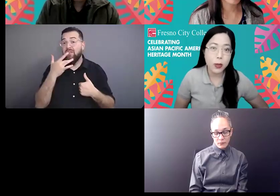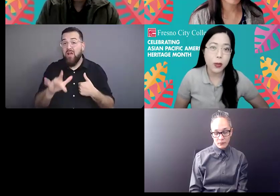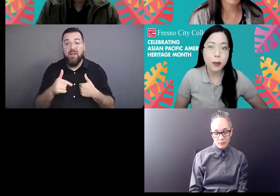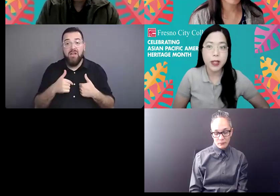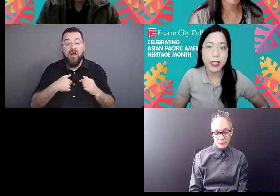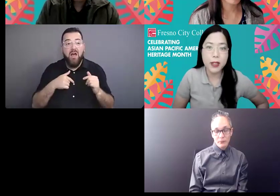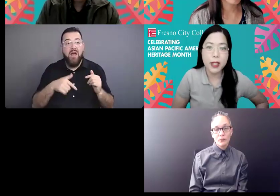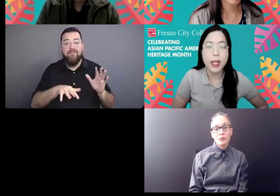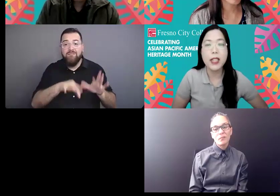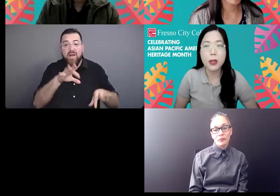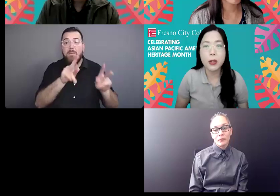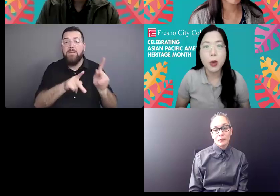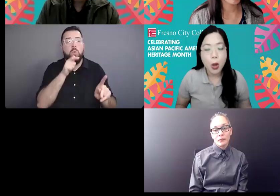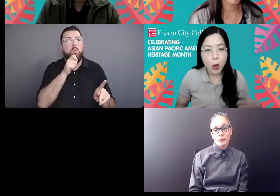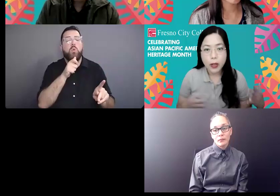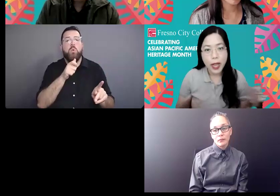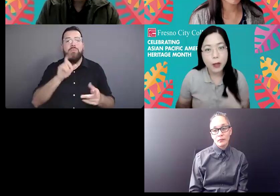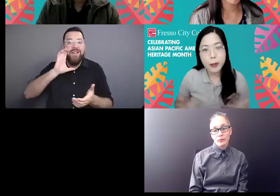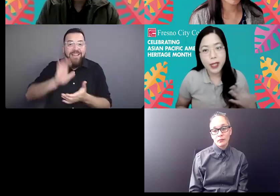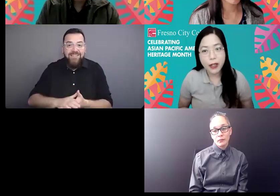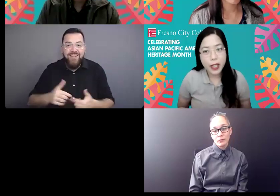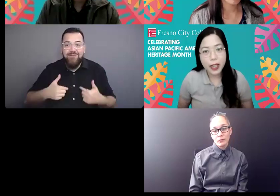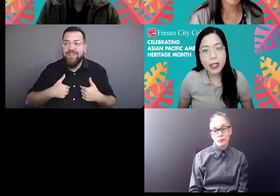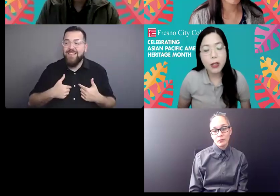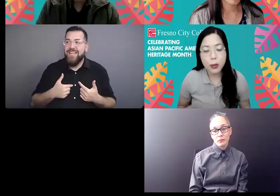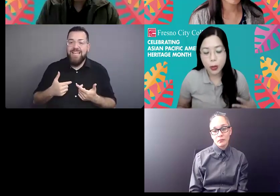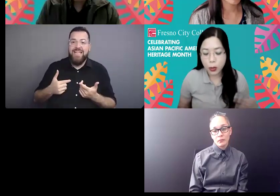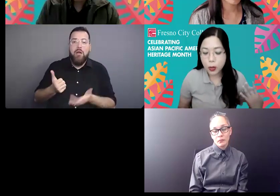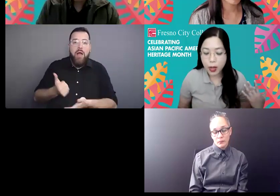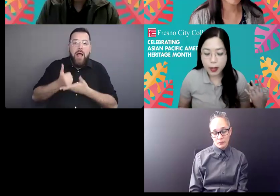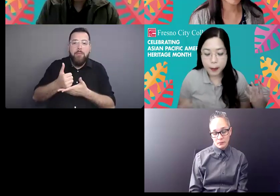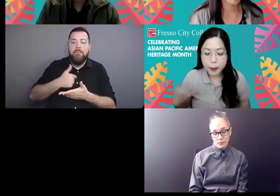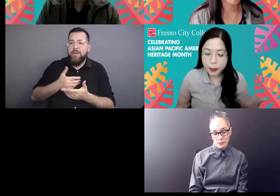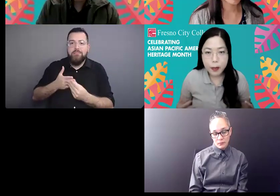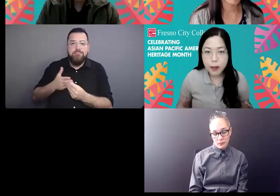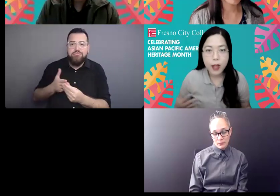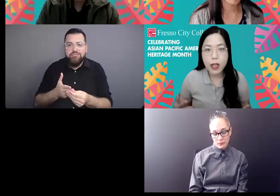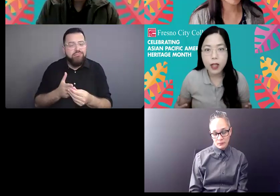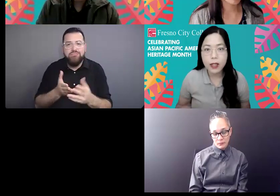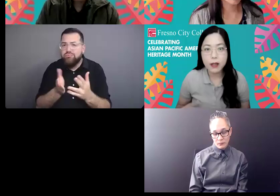people who believed in me, who helped me navigate through